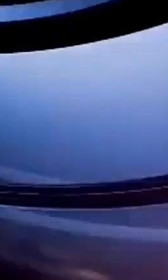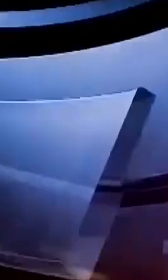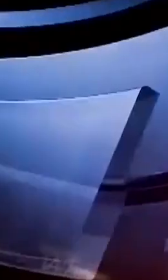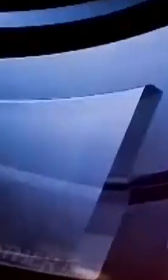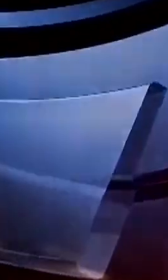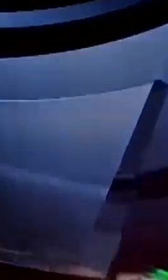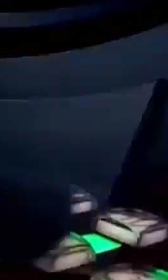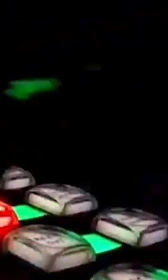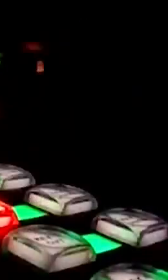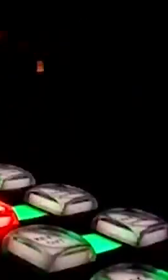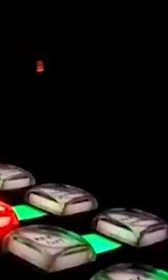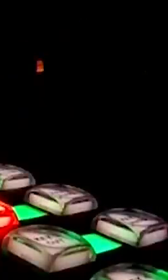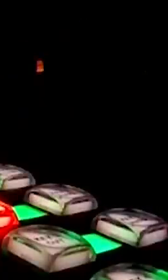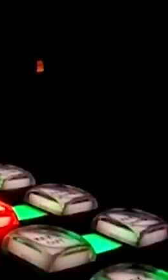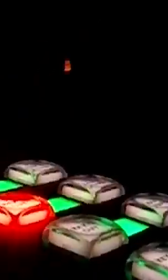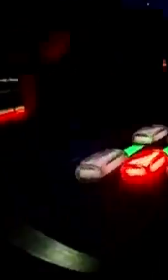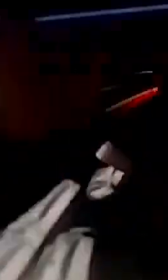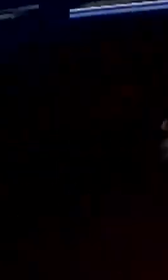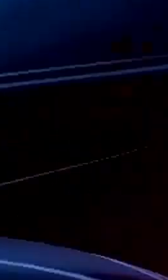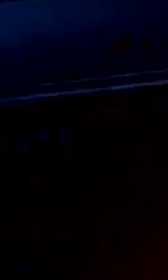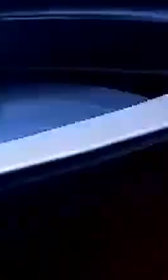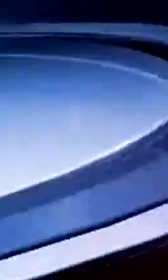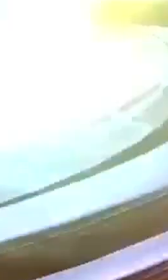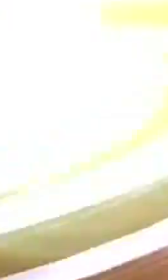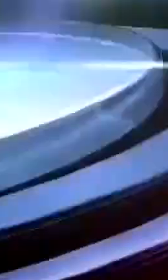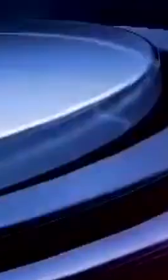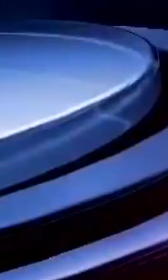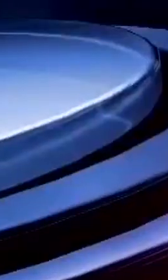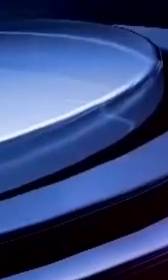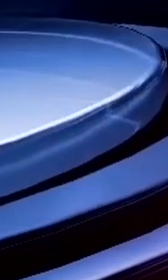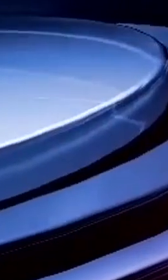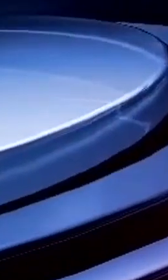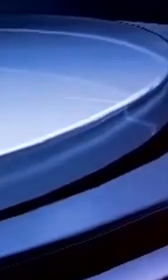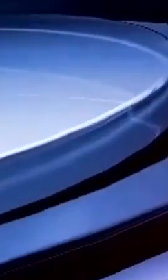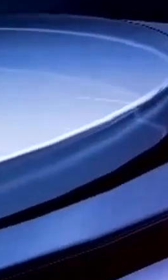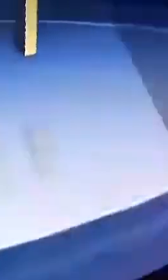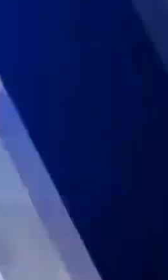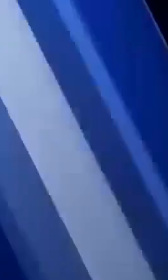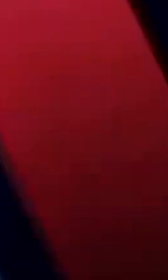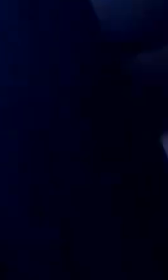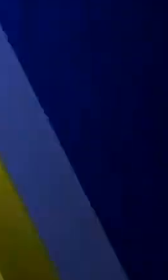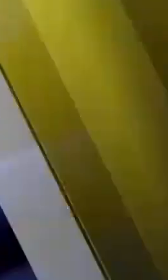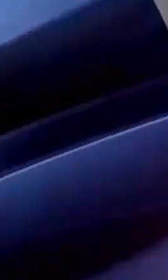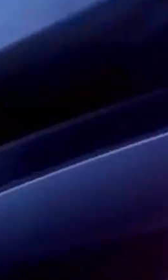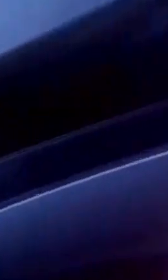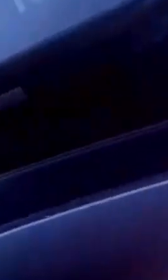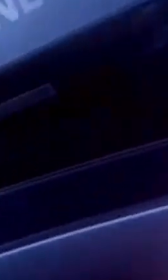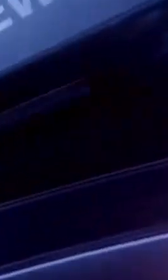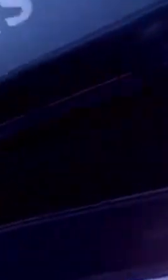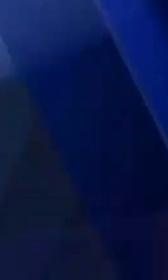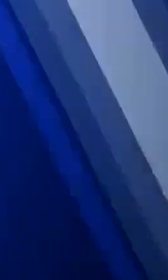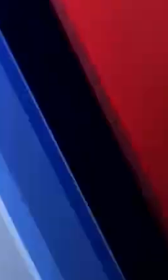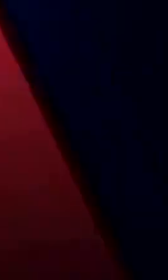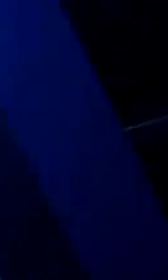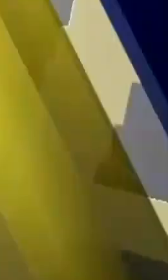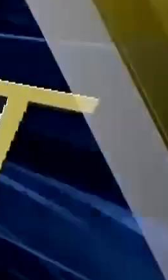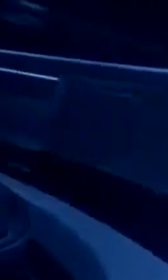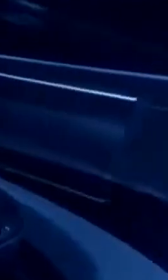Broadcasting from our studios in the Pine St. Michael, this is CBC Newsnight, starting now.